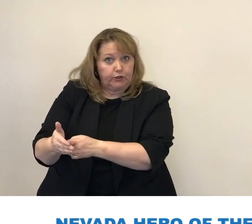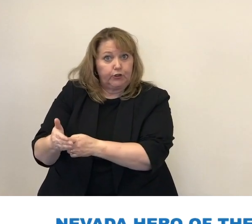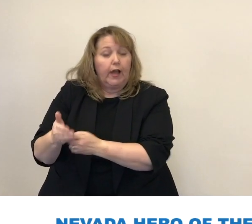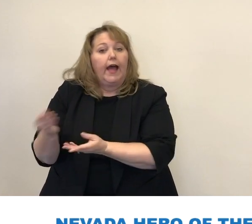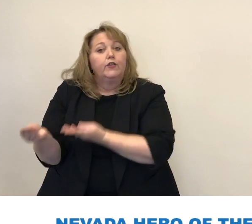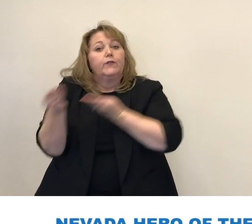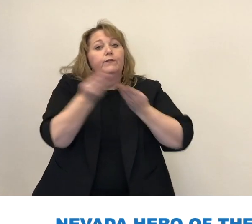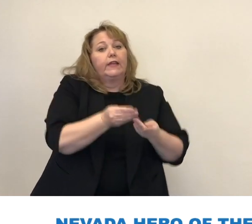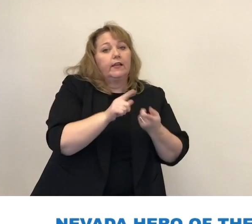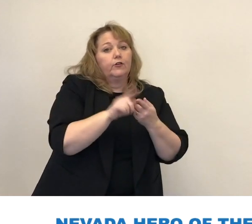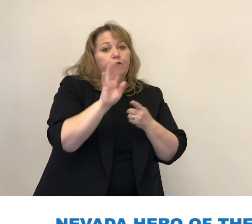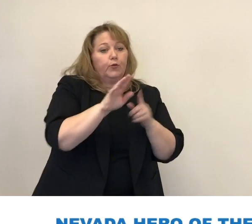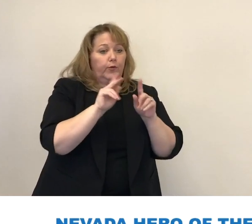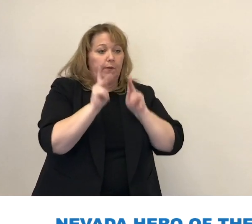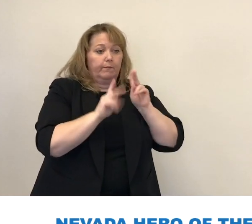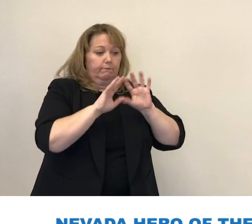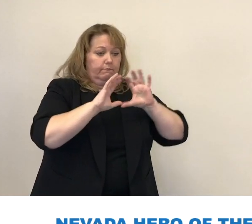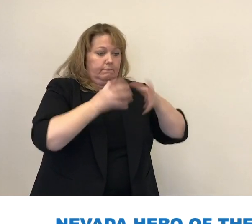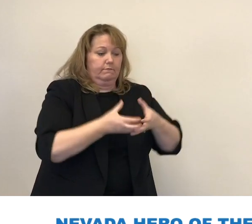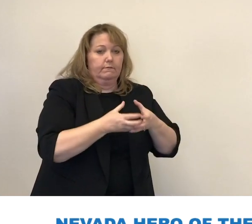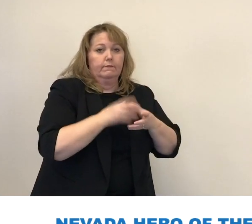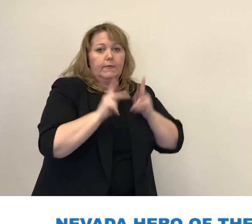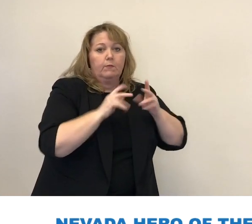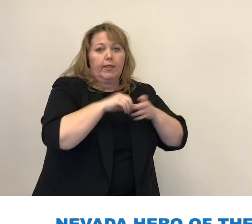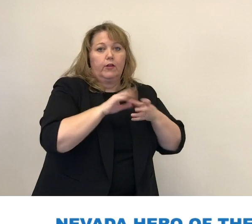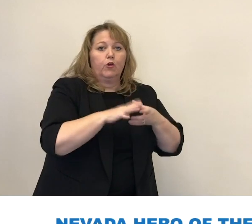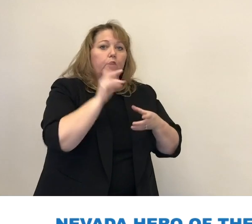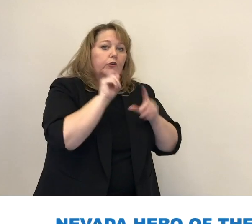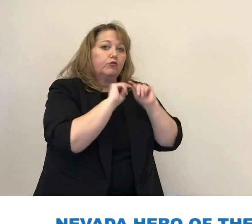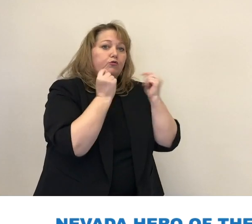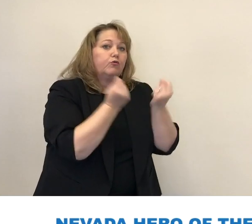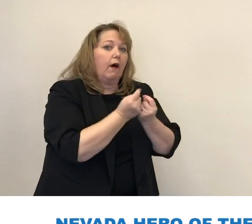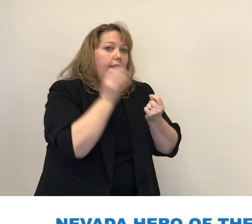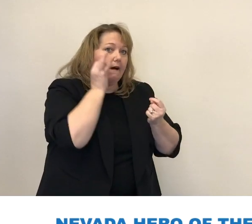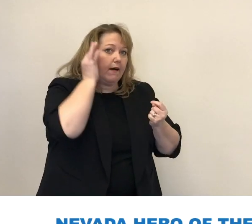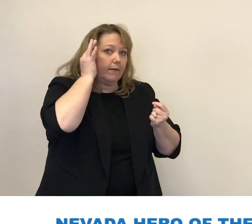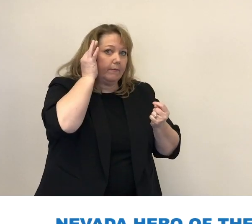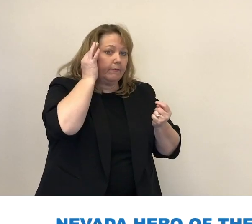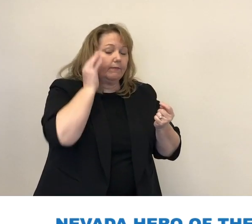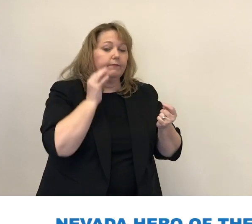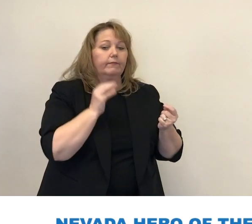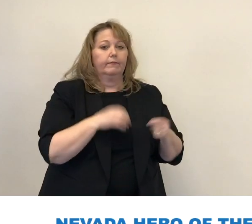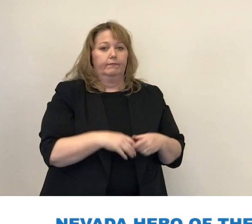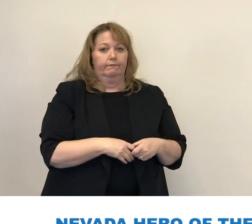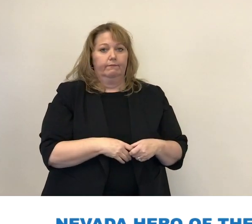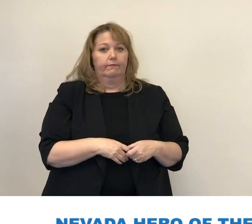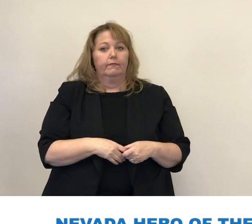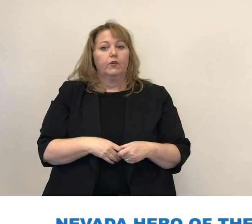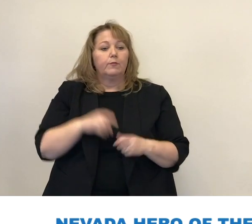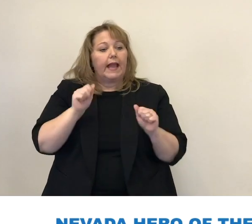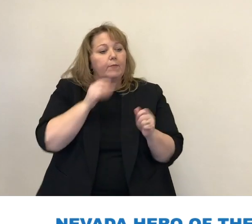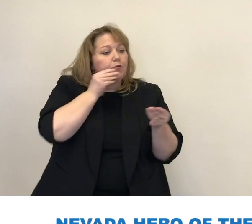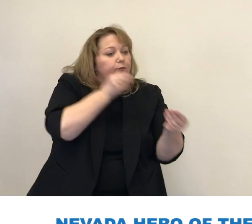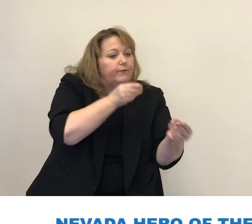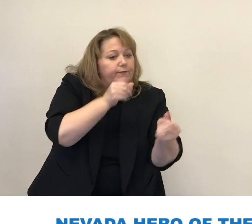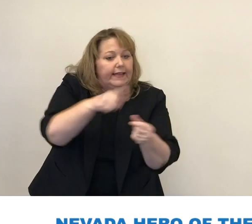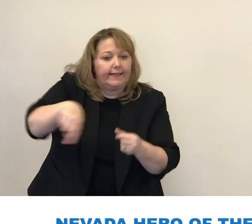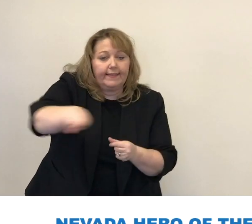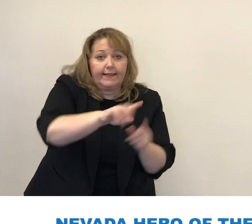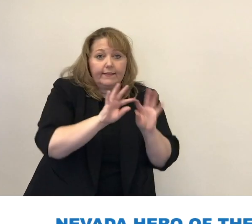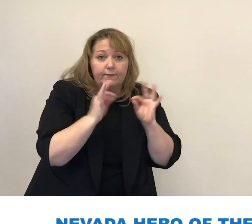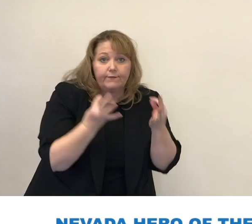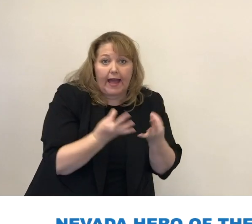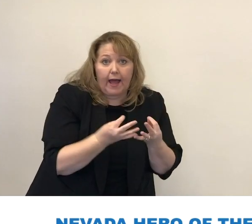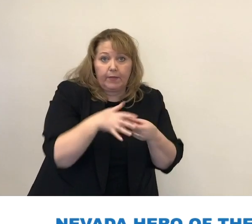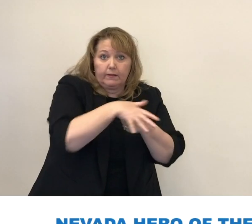there on the picture. She's also launched an effort to encourage other natives to take an oath to implement safety protocols with families and